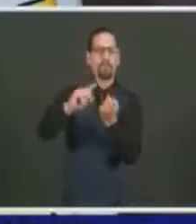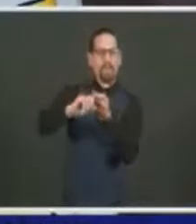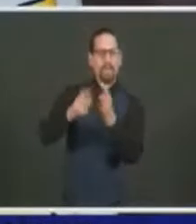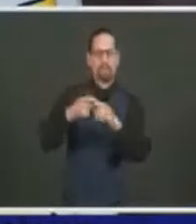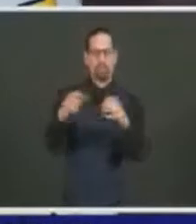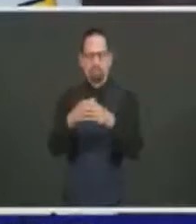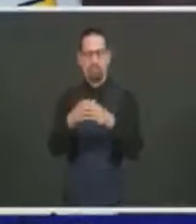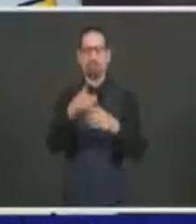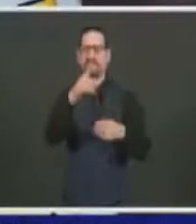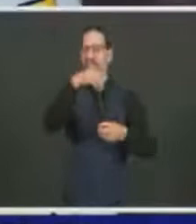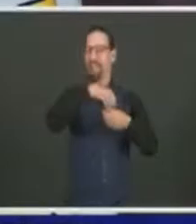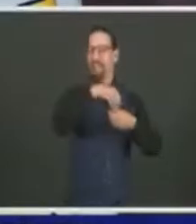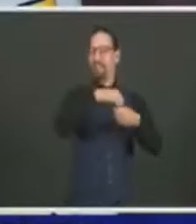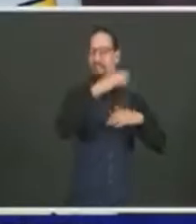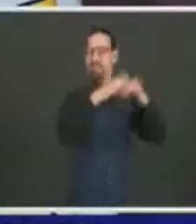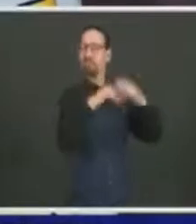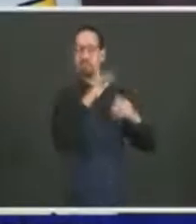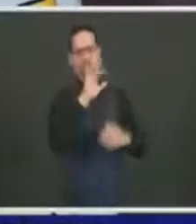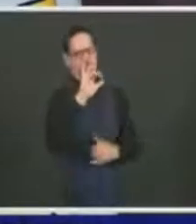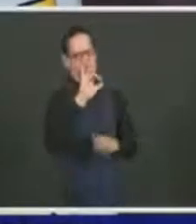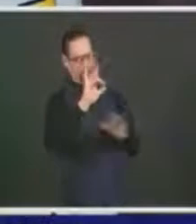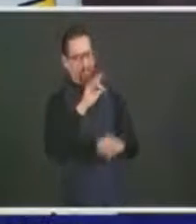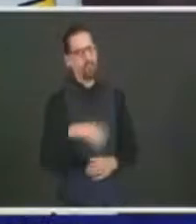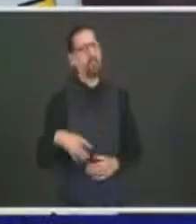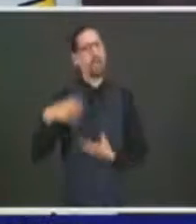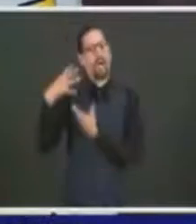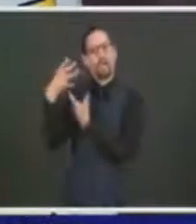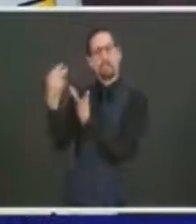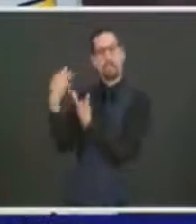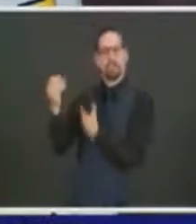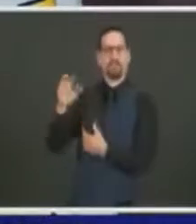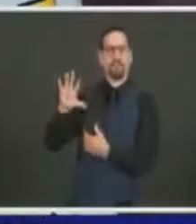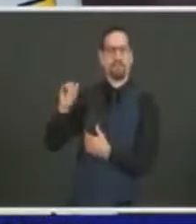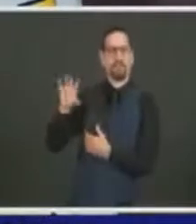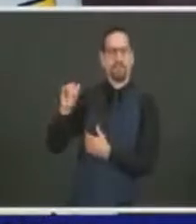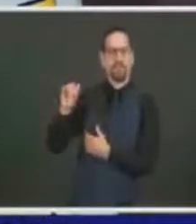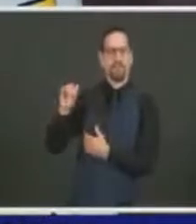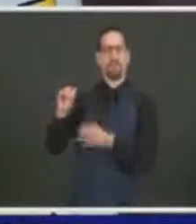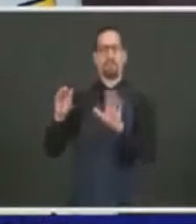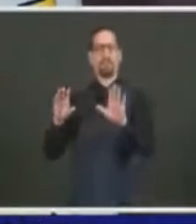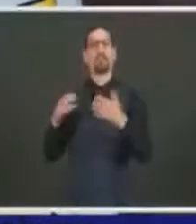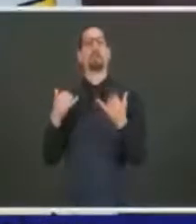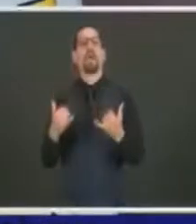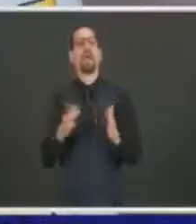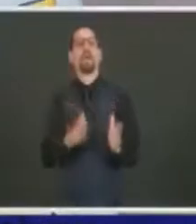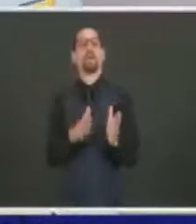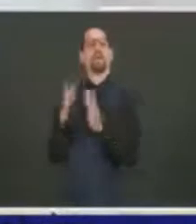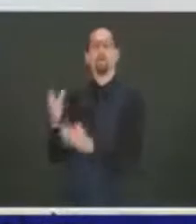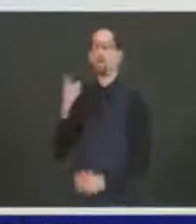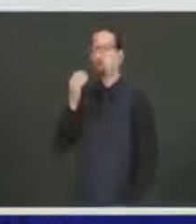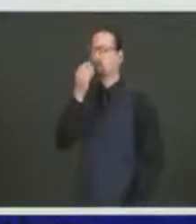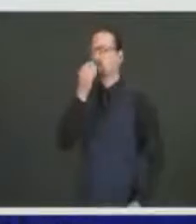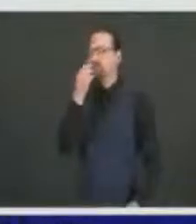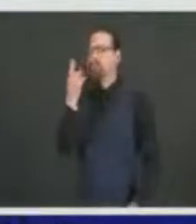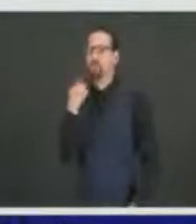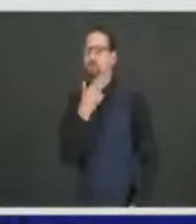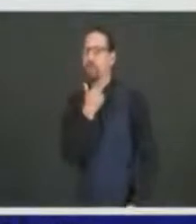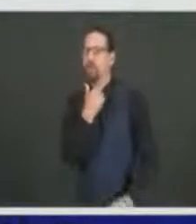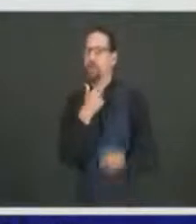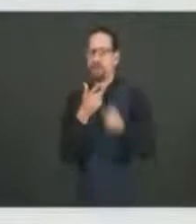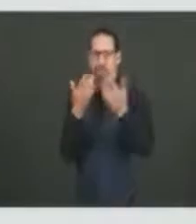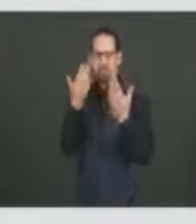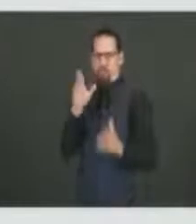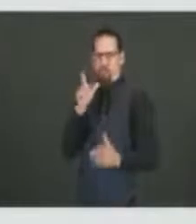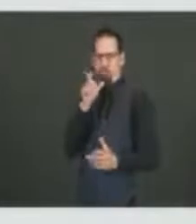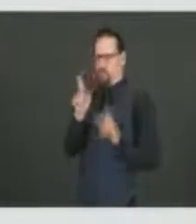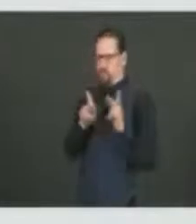event. That's different from, say, a restaurant where you're not going to mingle with the other people there. For social gatherings such